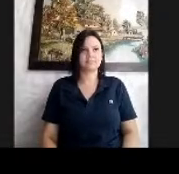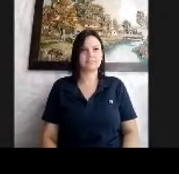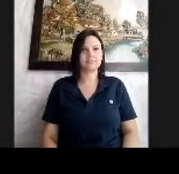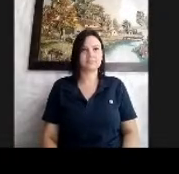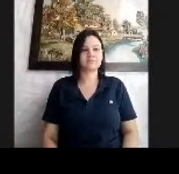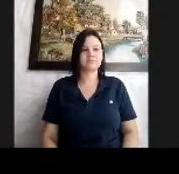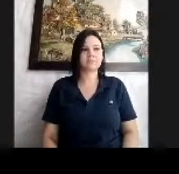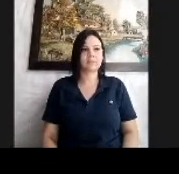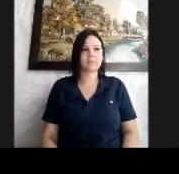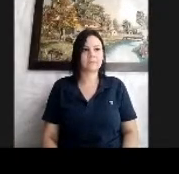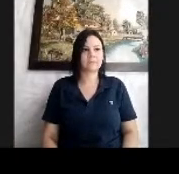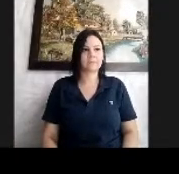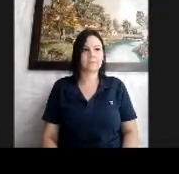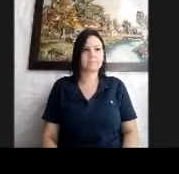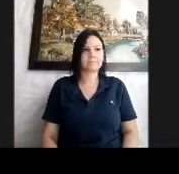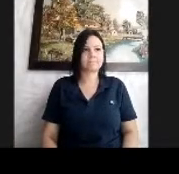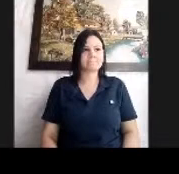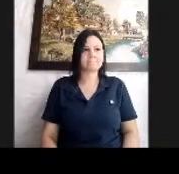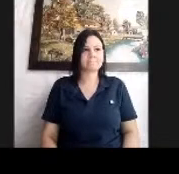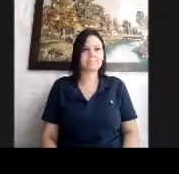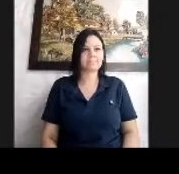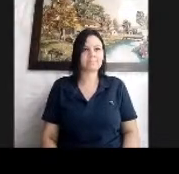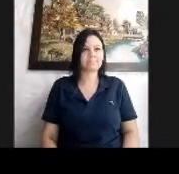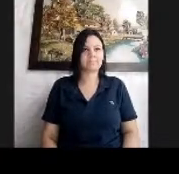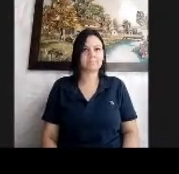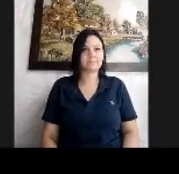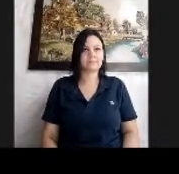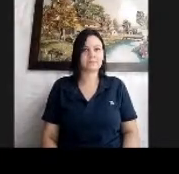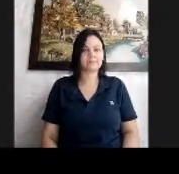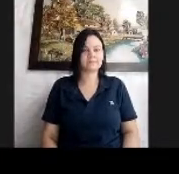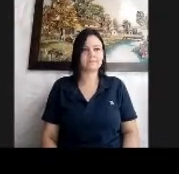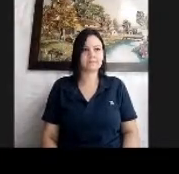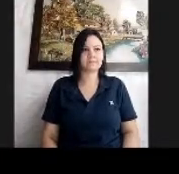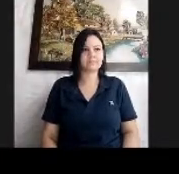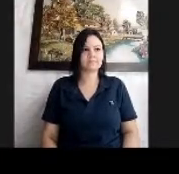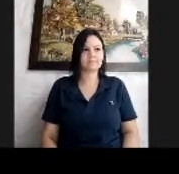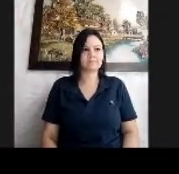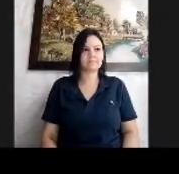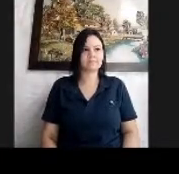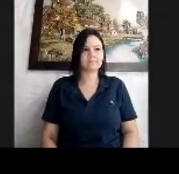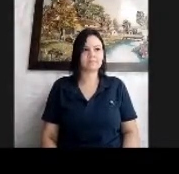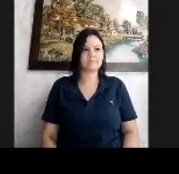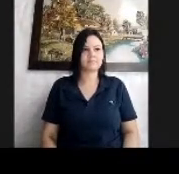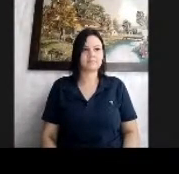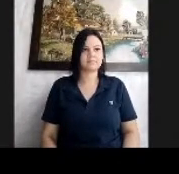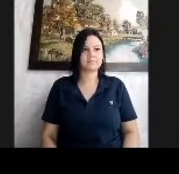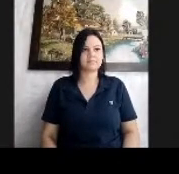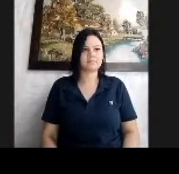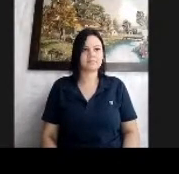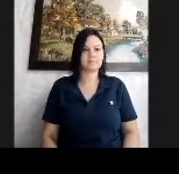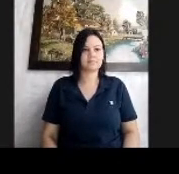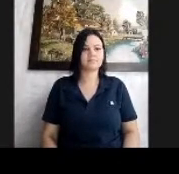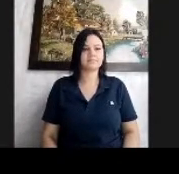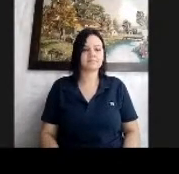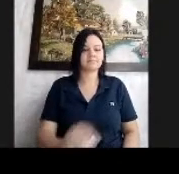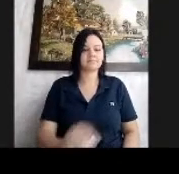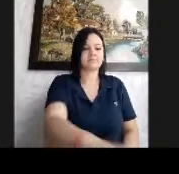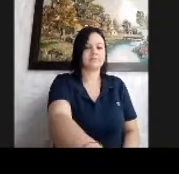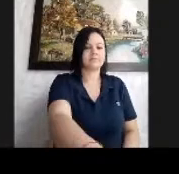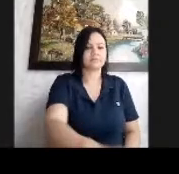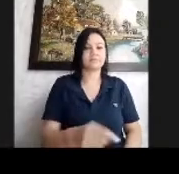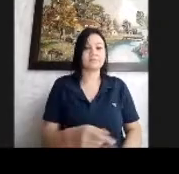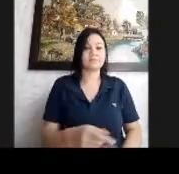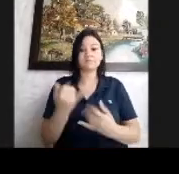to develop empathy towards others. Basados en el respeto, la igualdad y